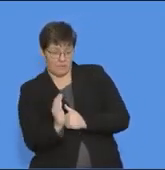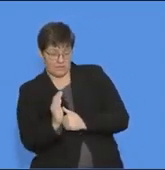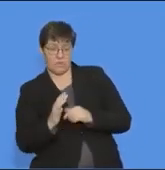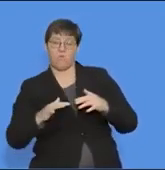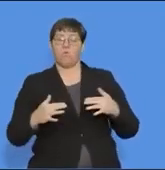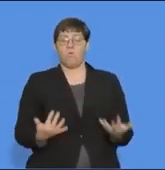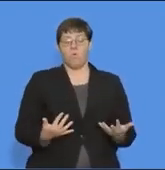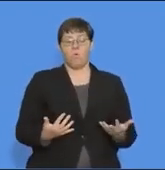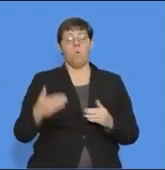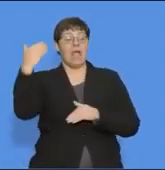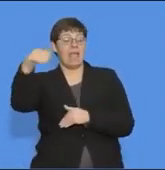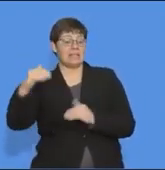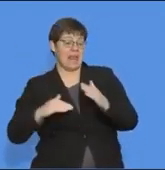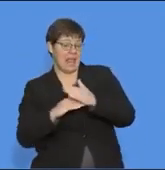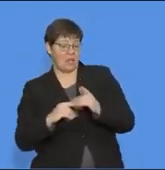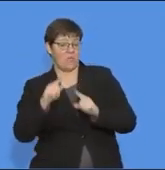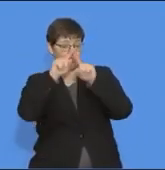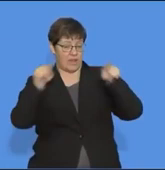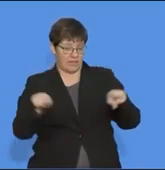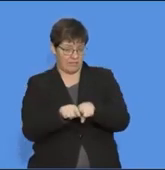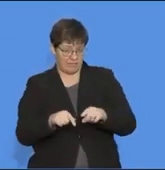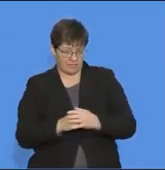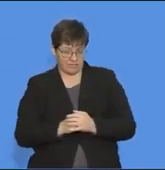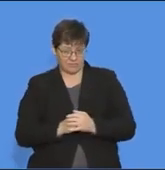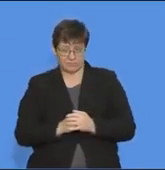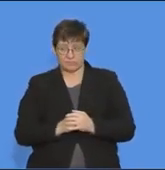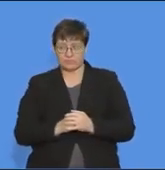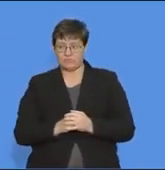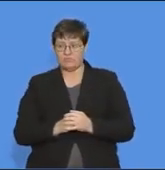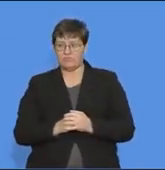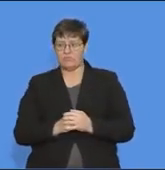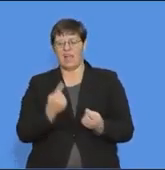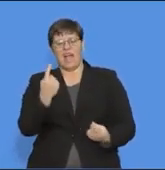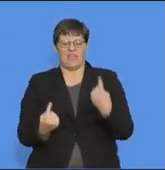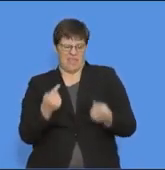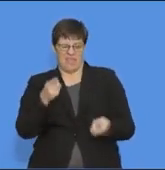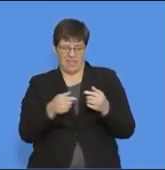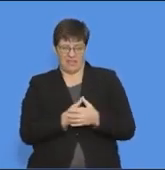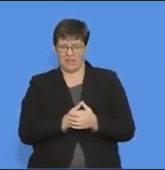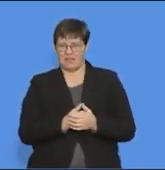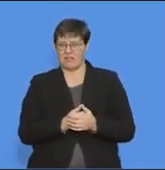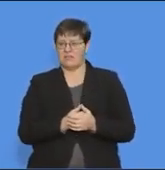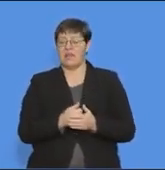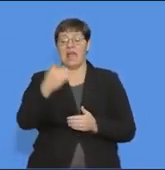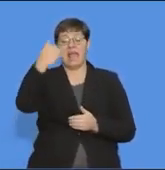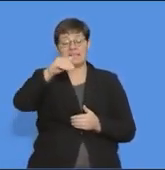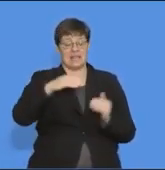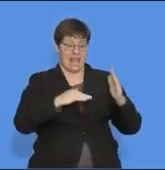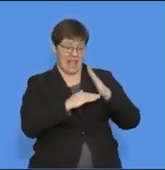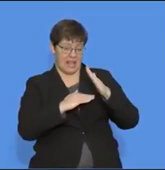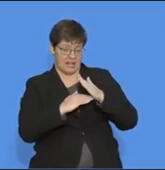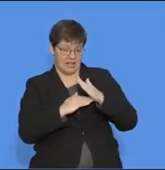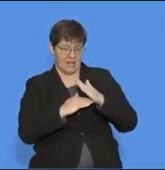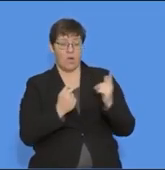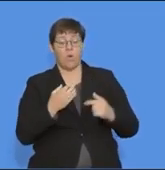or you can say exterior angle of a triangle, right? So it's an either or situation. It can be